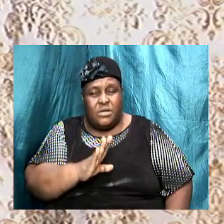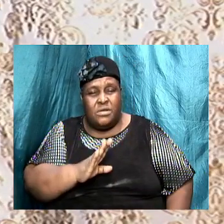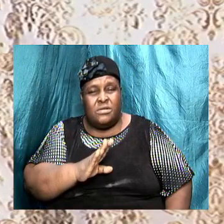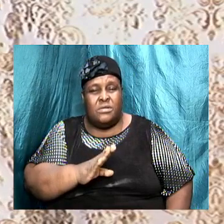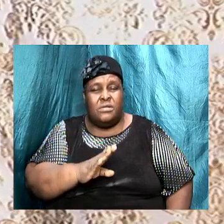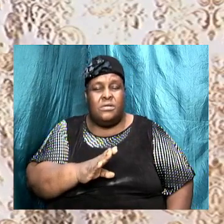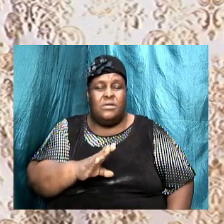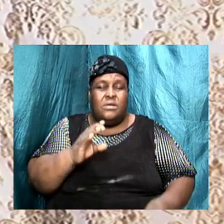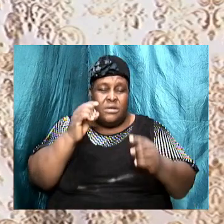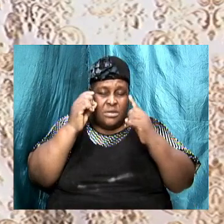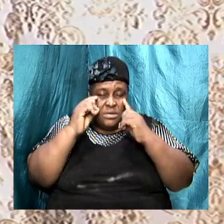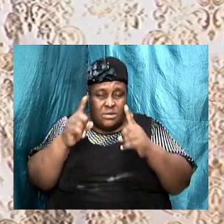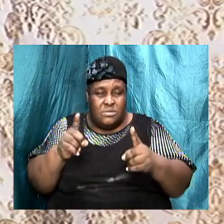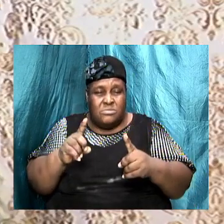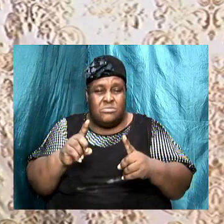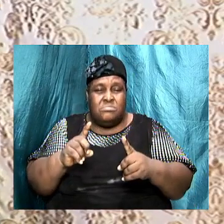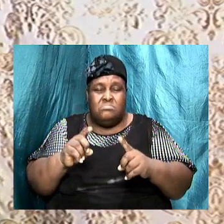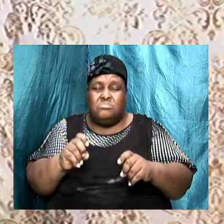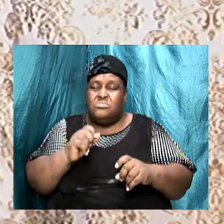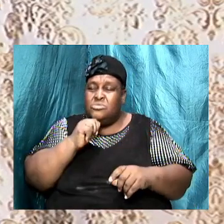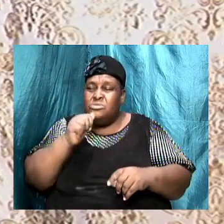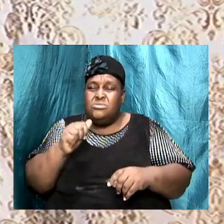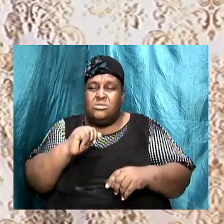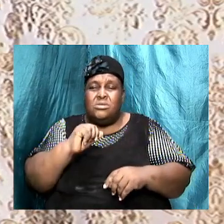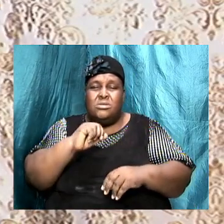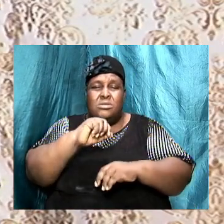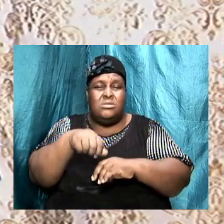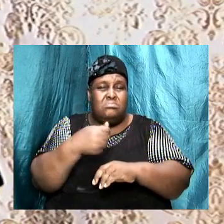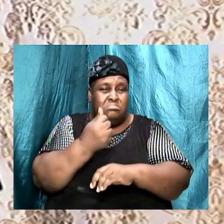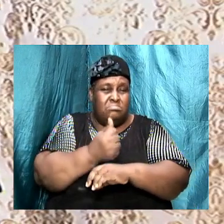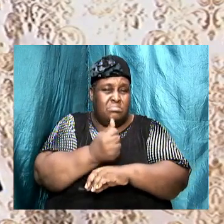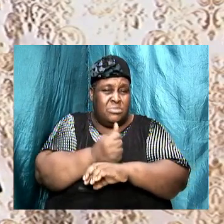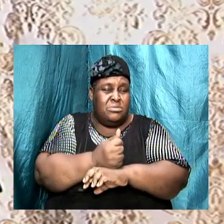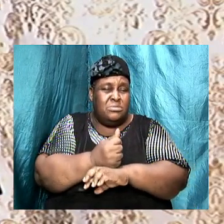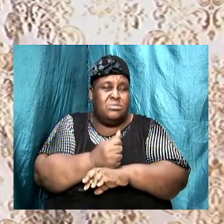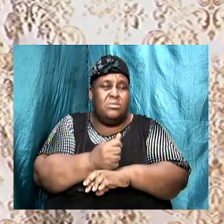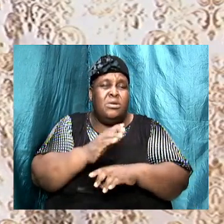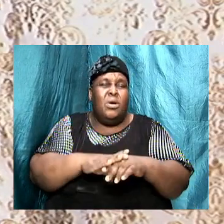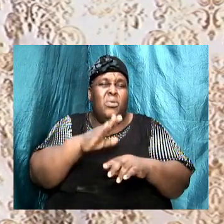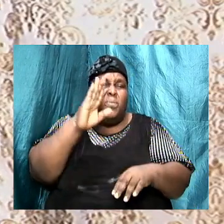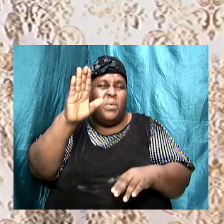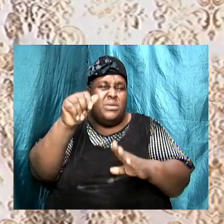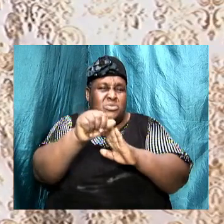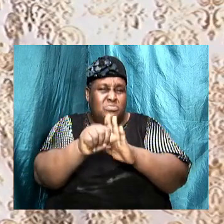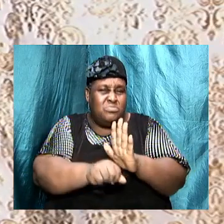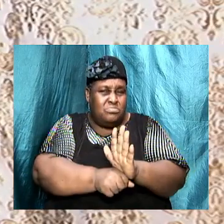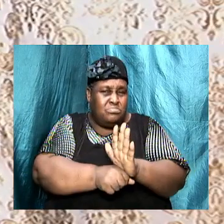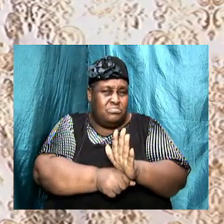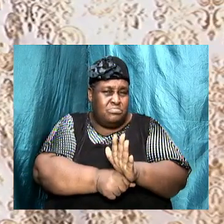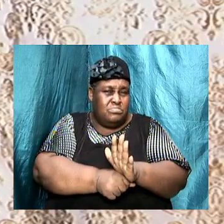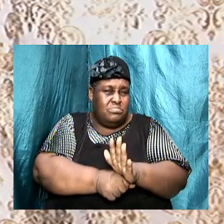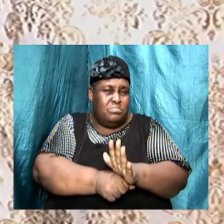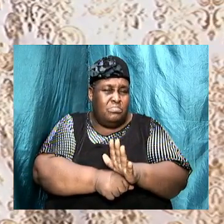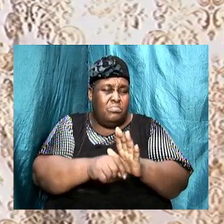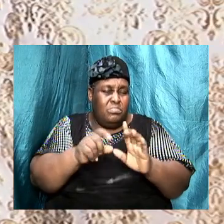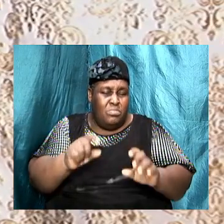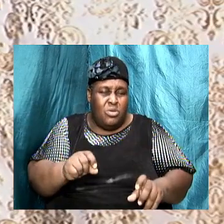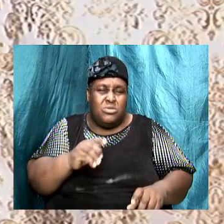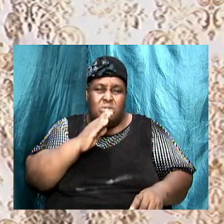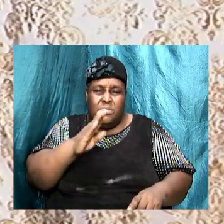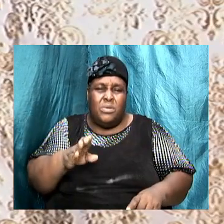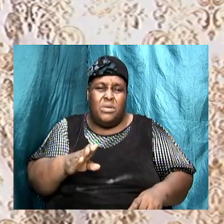doctrine should never be established on one isolated scripture, but it should